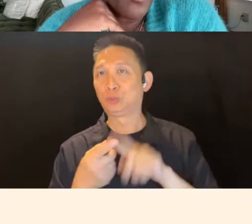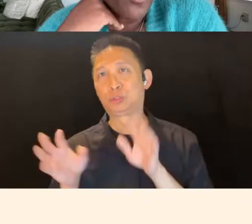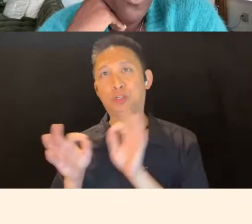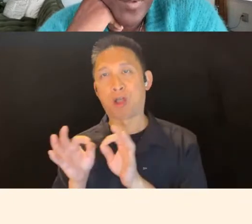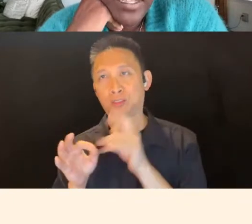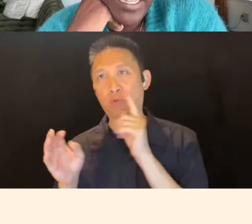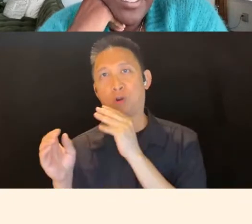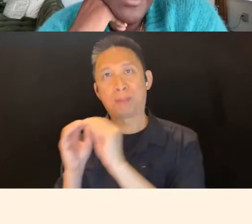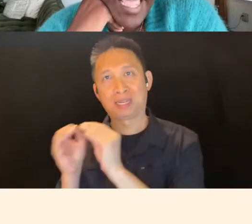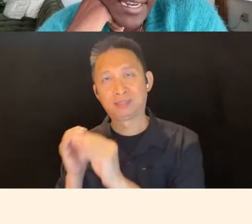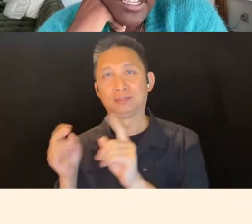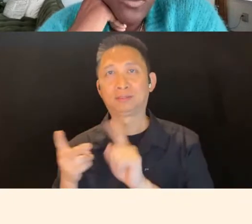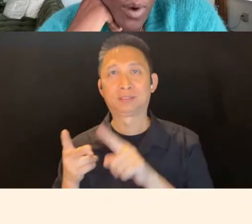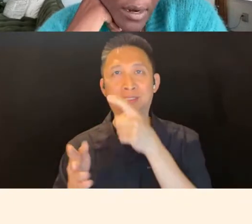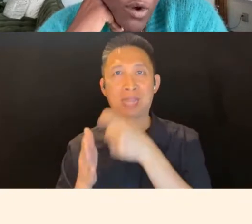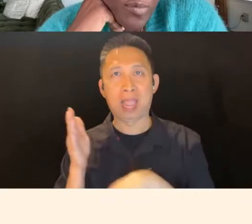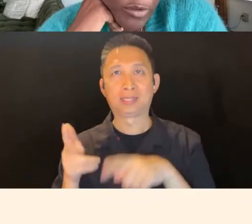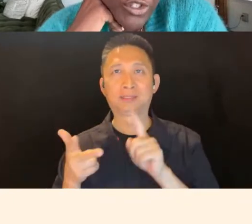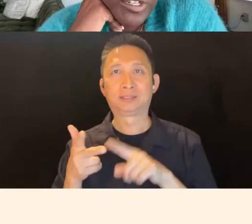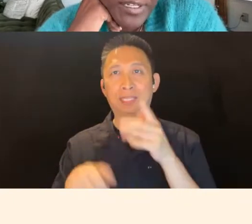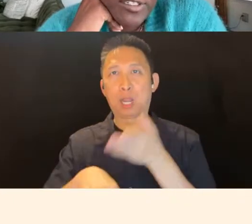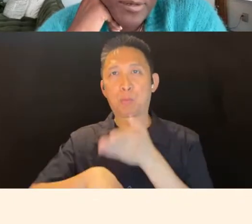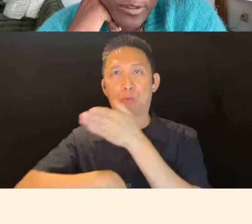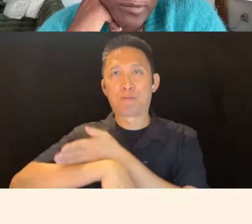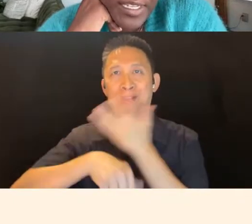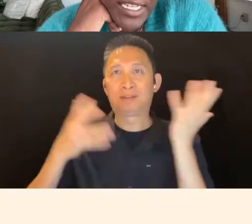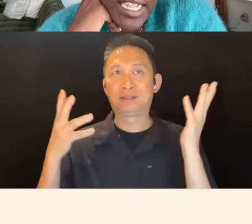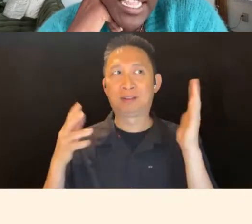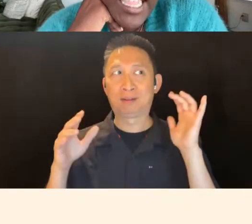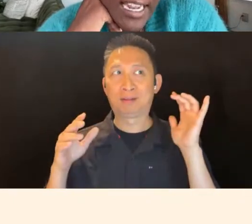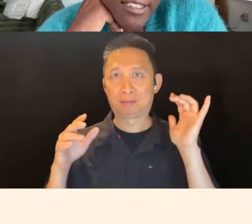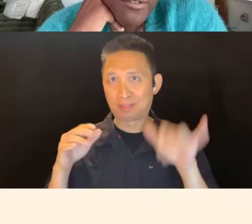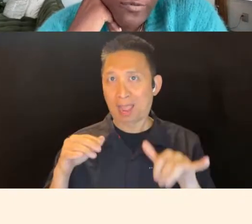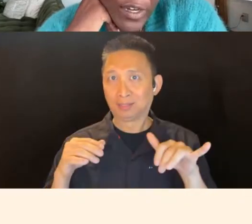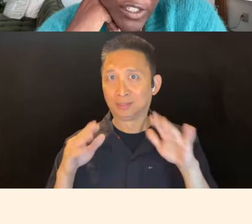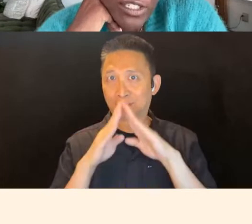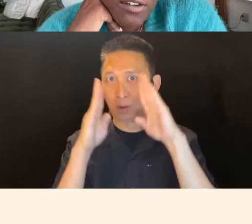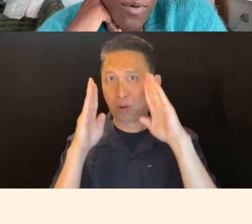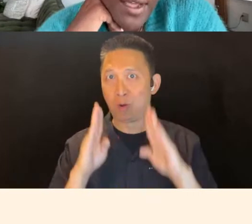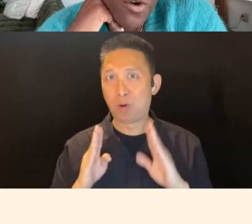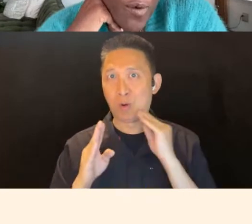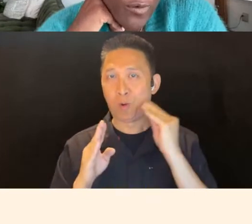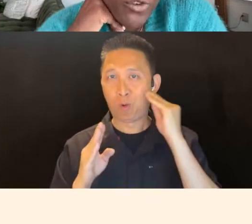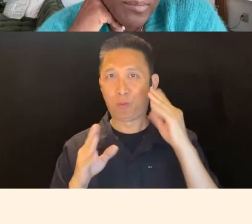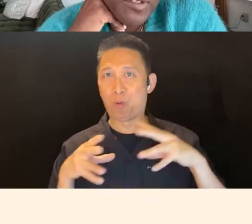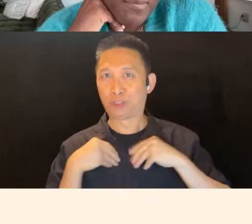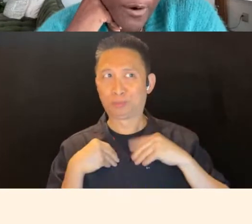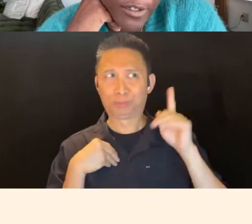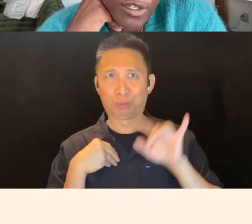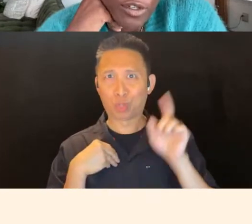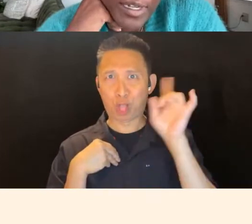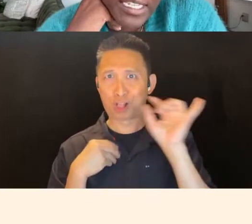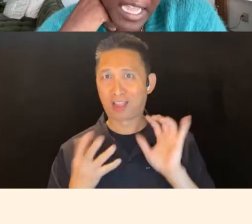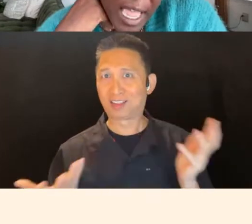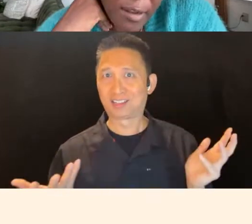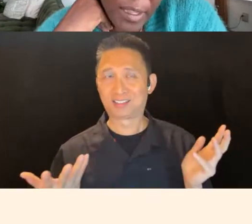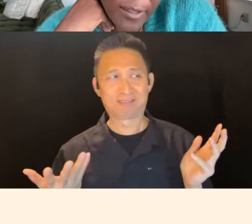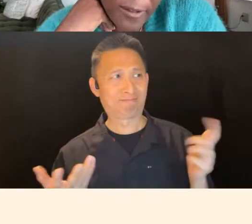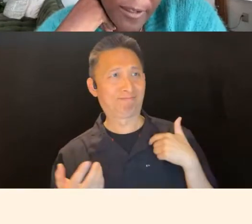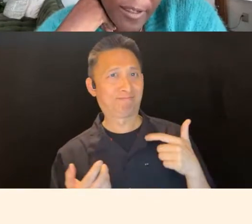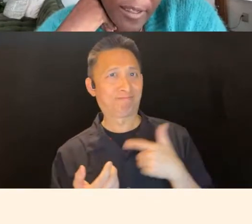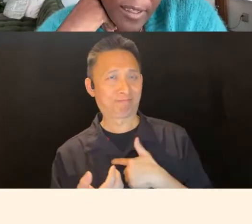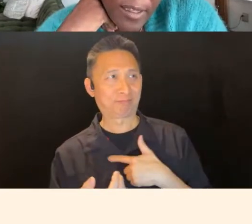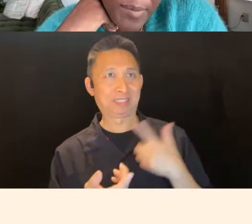and improvements. That is what homeownership is supposed to be. That is the function of why homeownership supports the U.S.